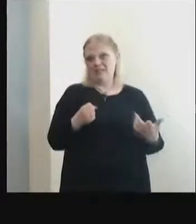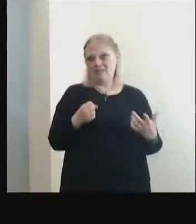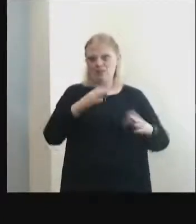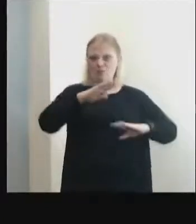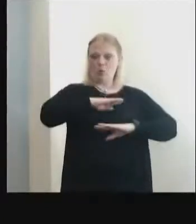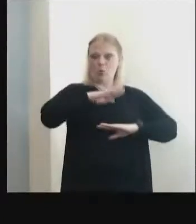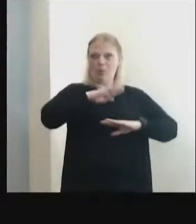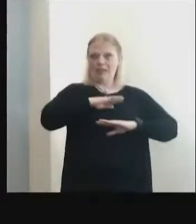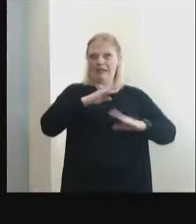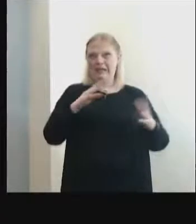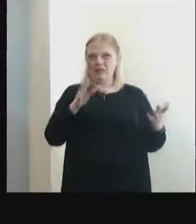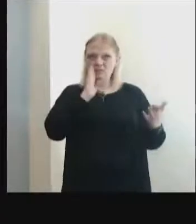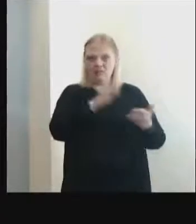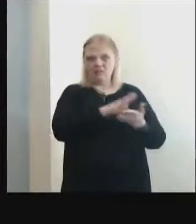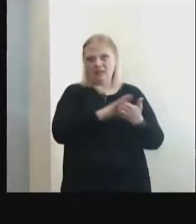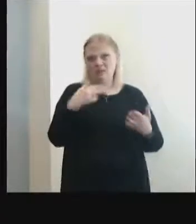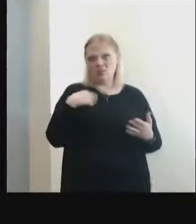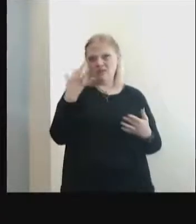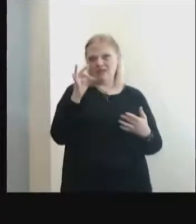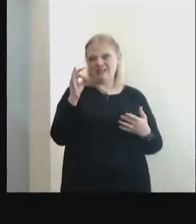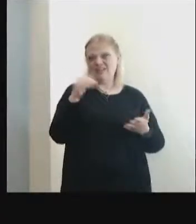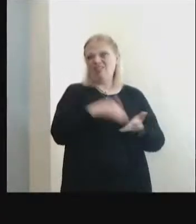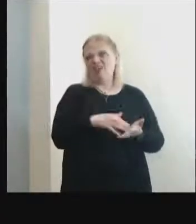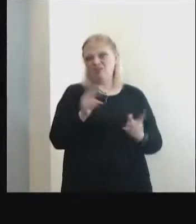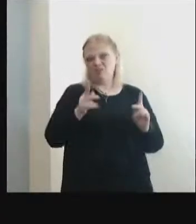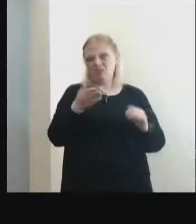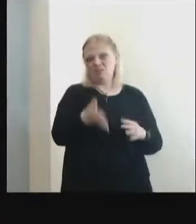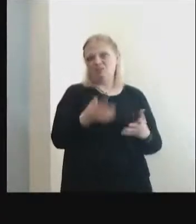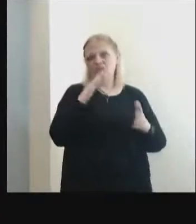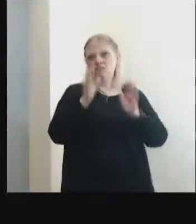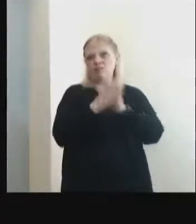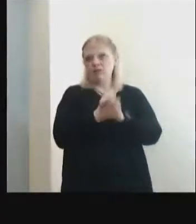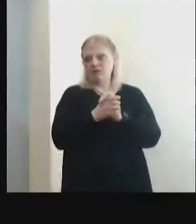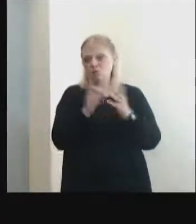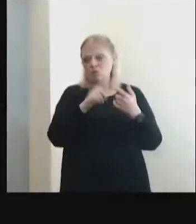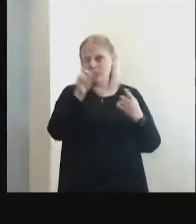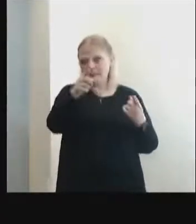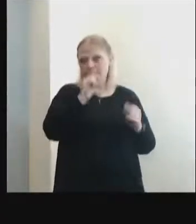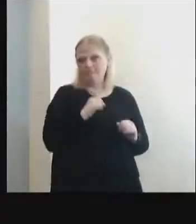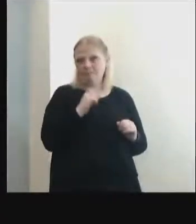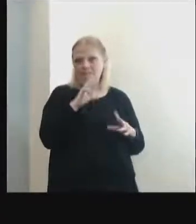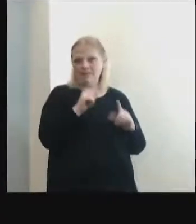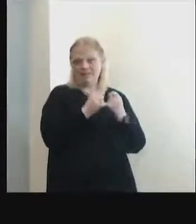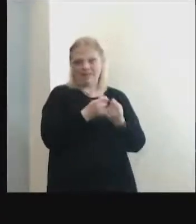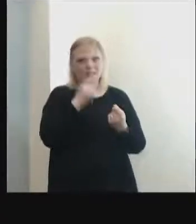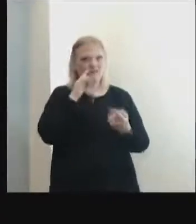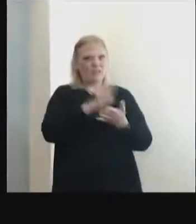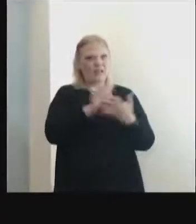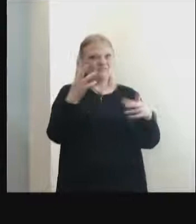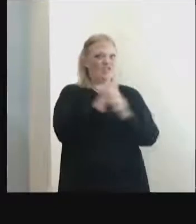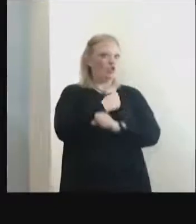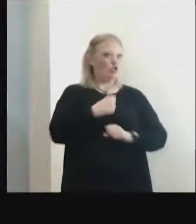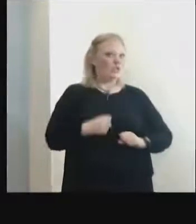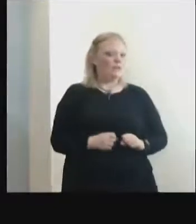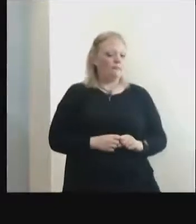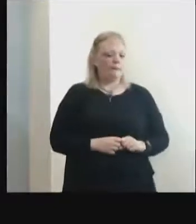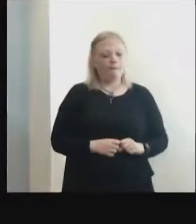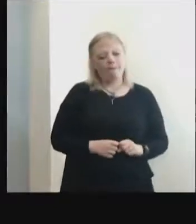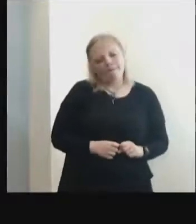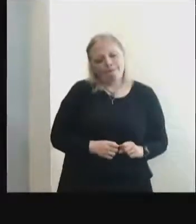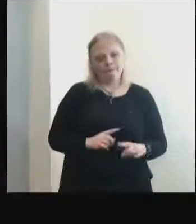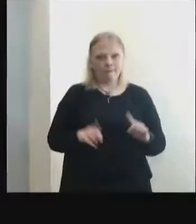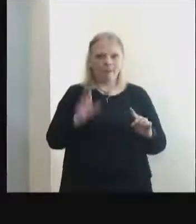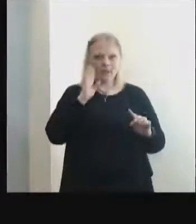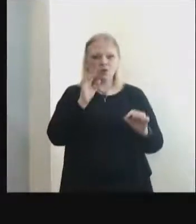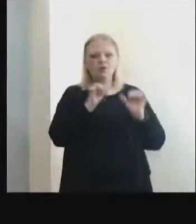goalie. That would have been awesome to have 19,000 there. Congratulates him and the team for the nice victory. But there'll